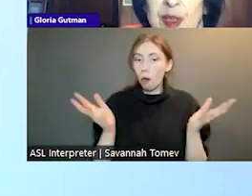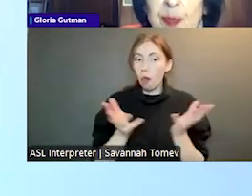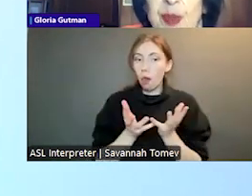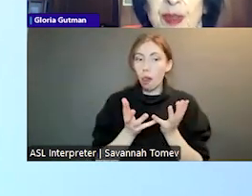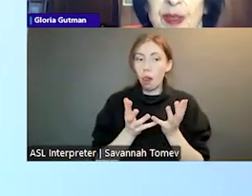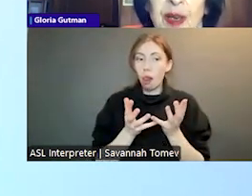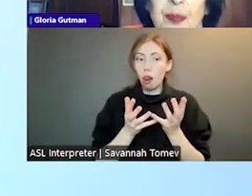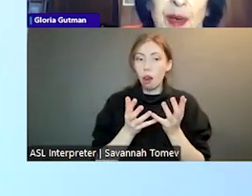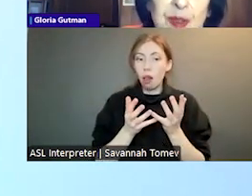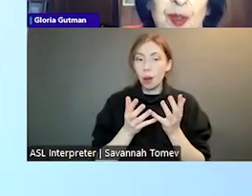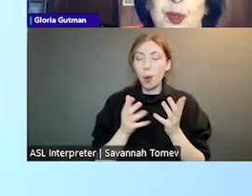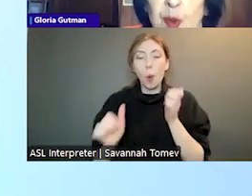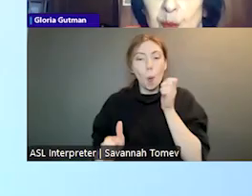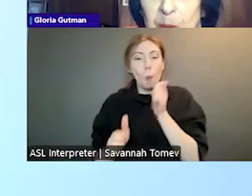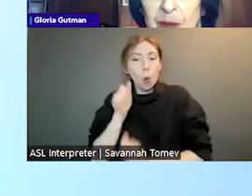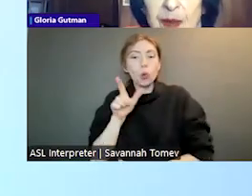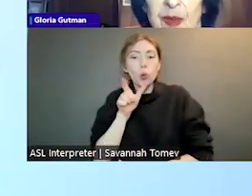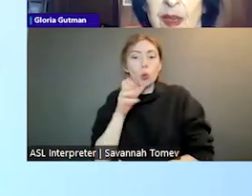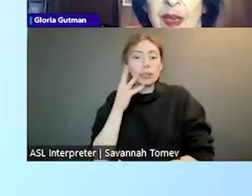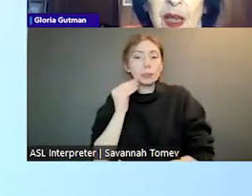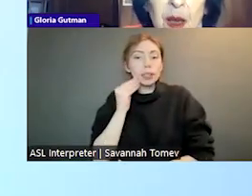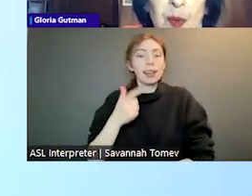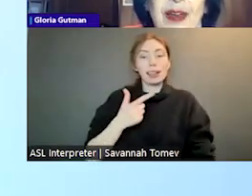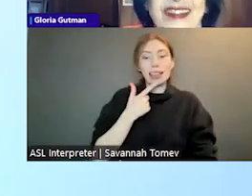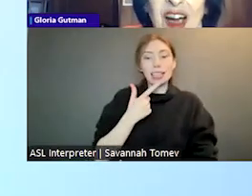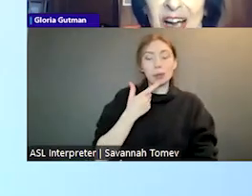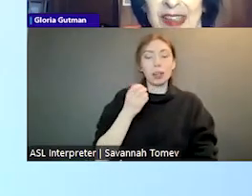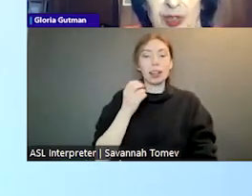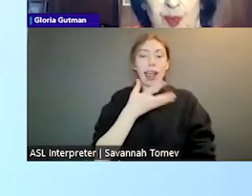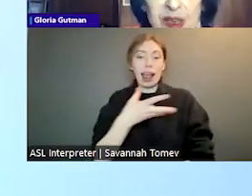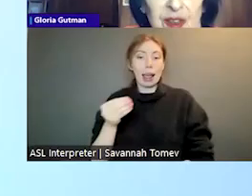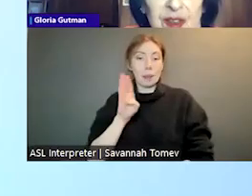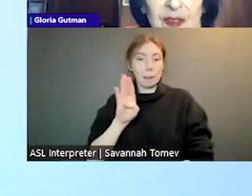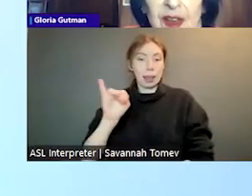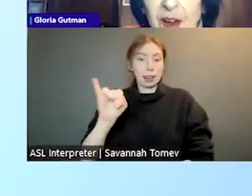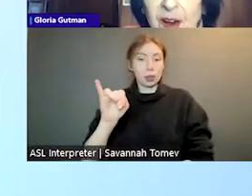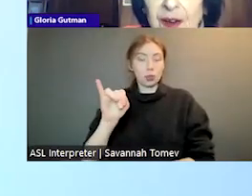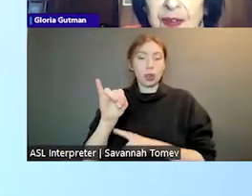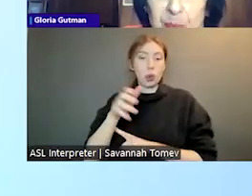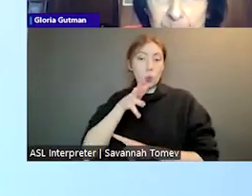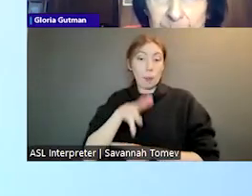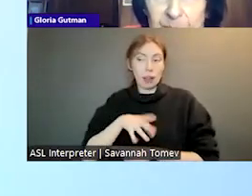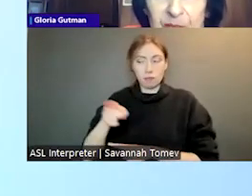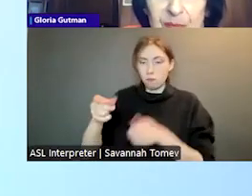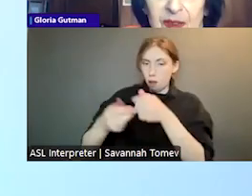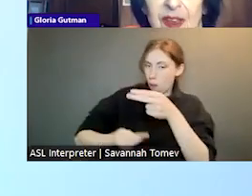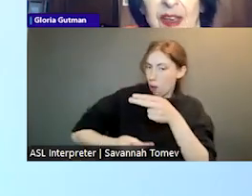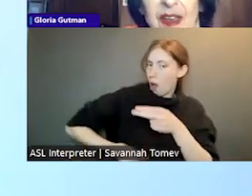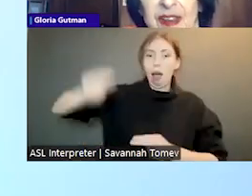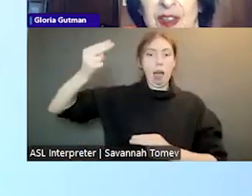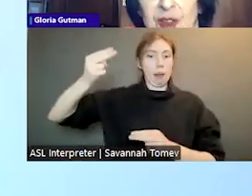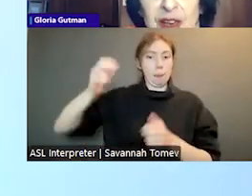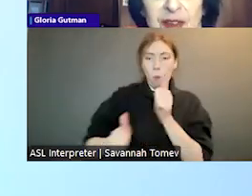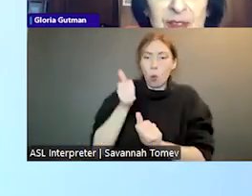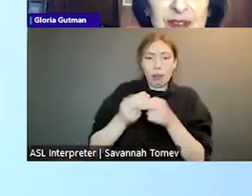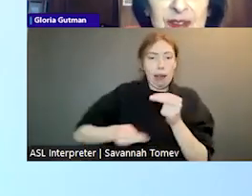was lesbian and bisexual women who had the highest rate of abuse.